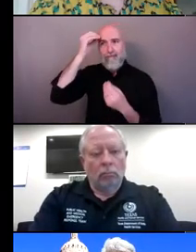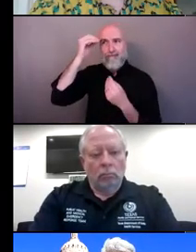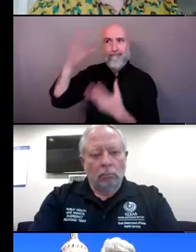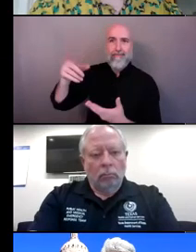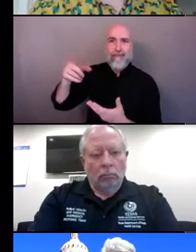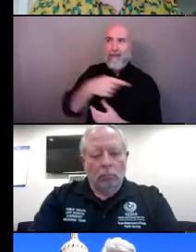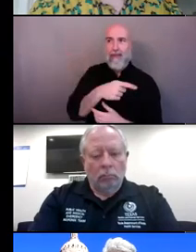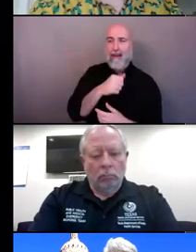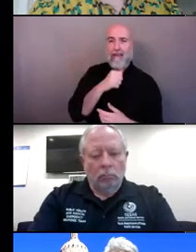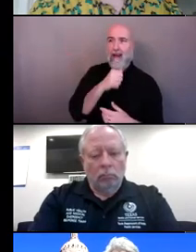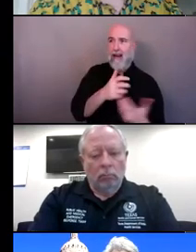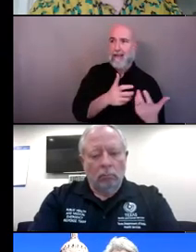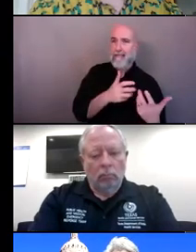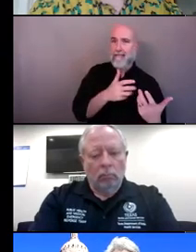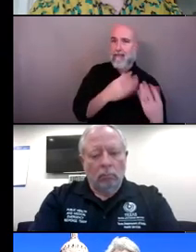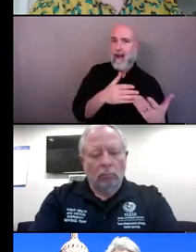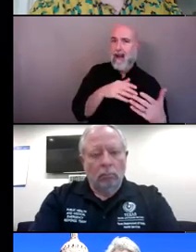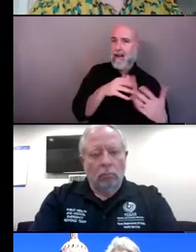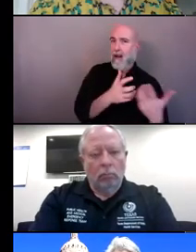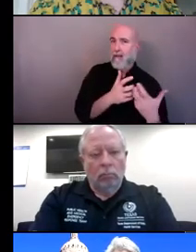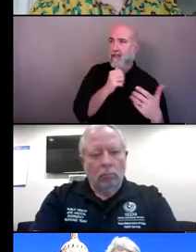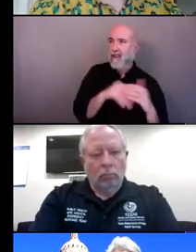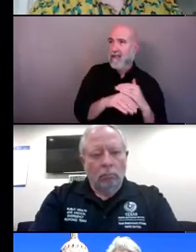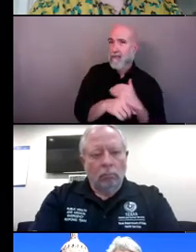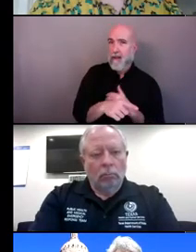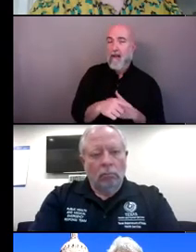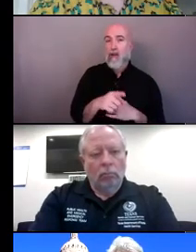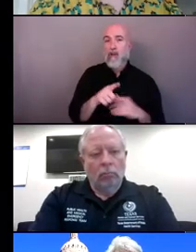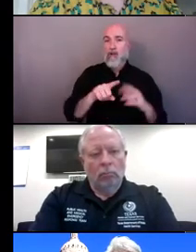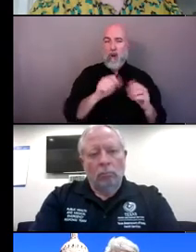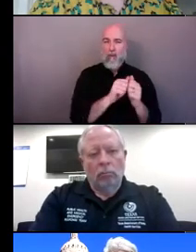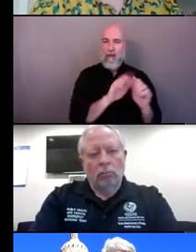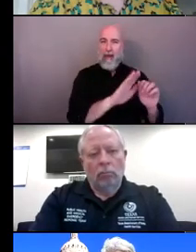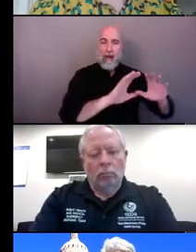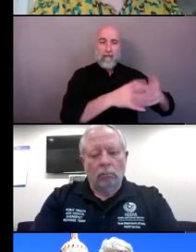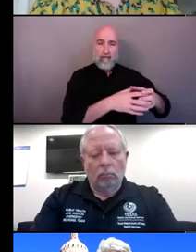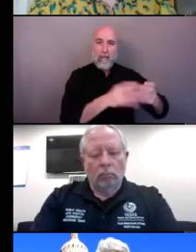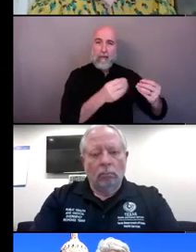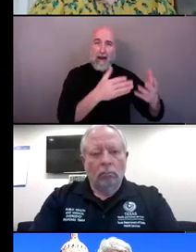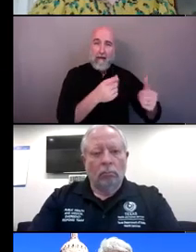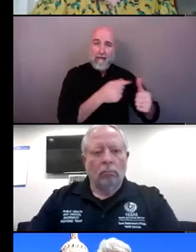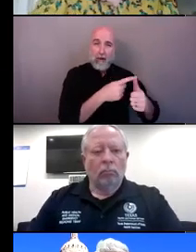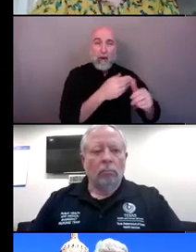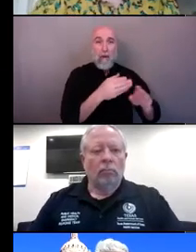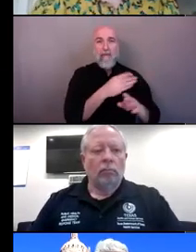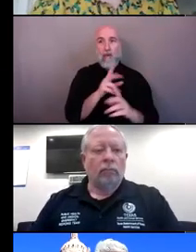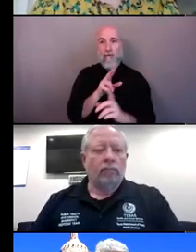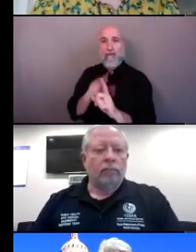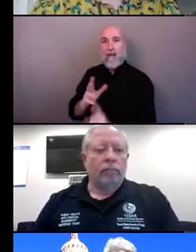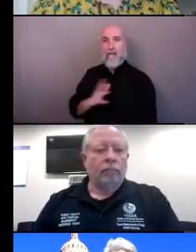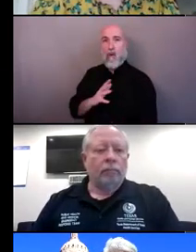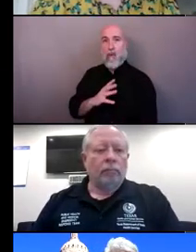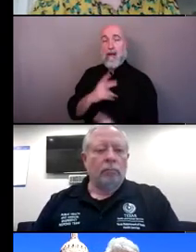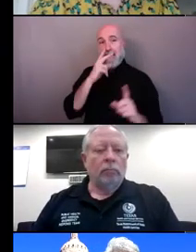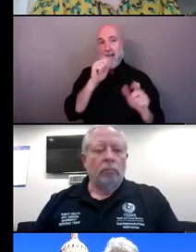they have not been accessible. So I would probably start with the entity itself first before making a formal complaint somewhere else, and see if it can